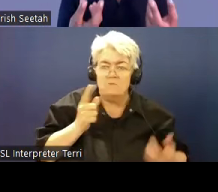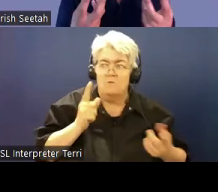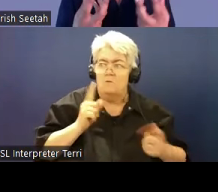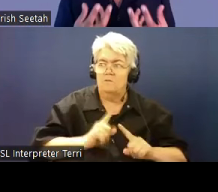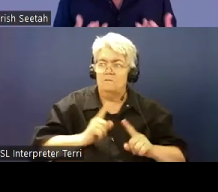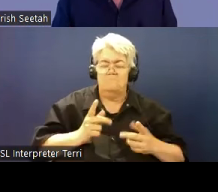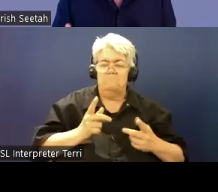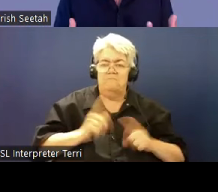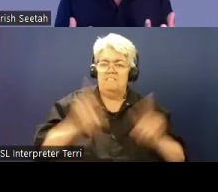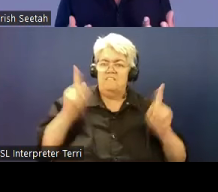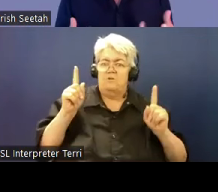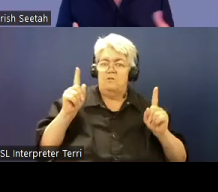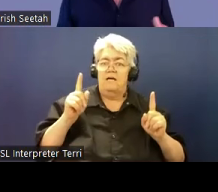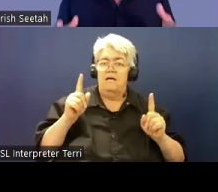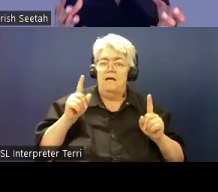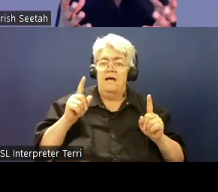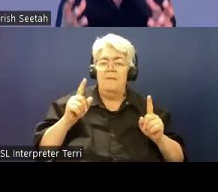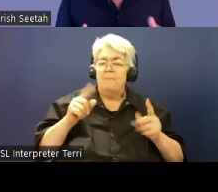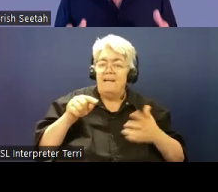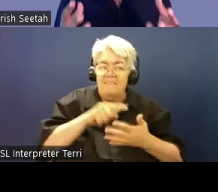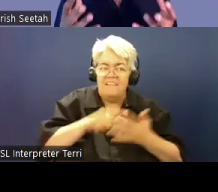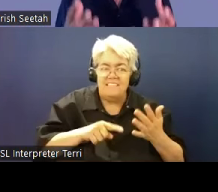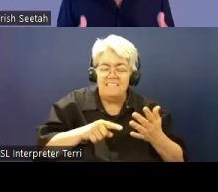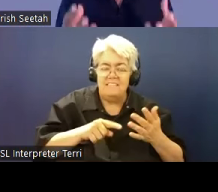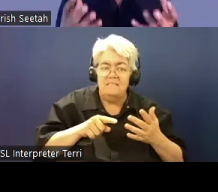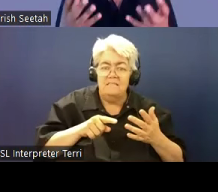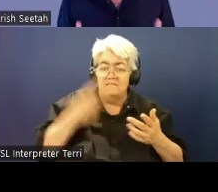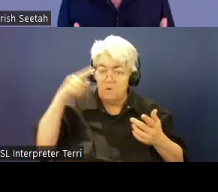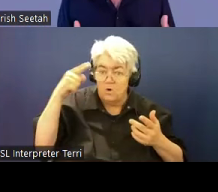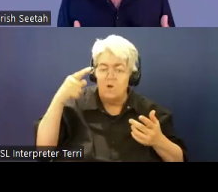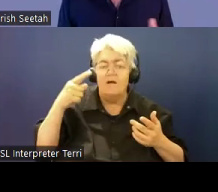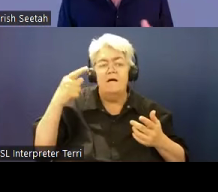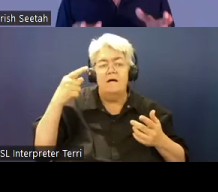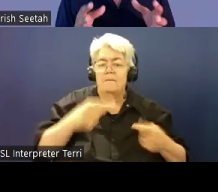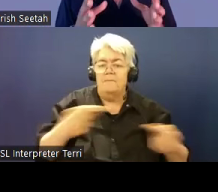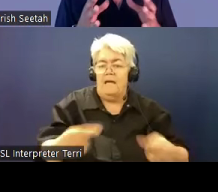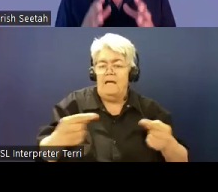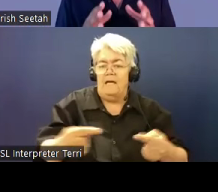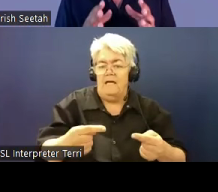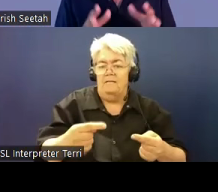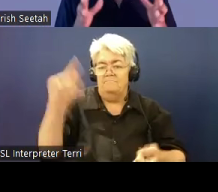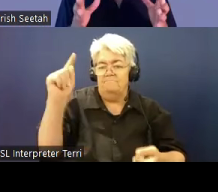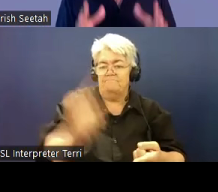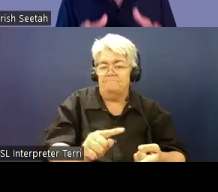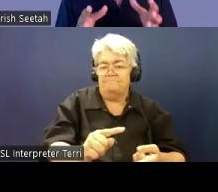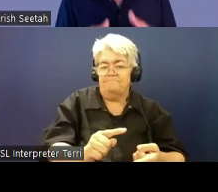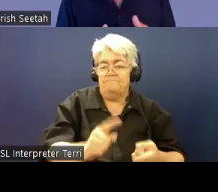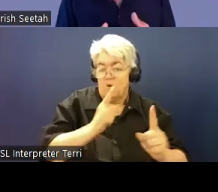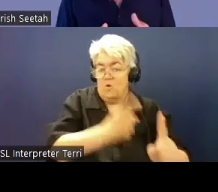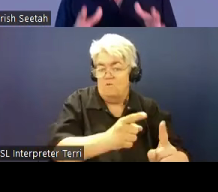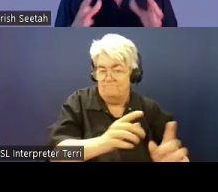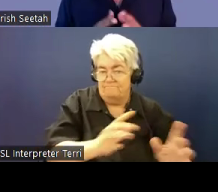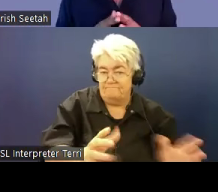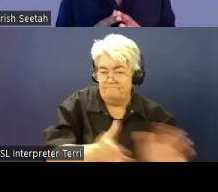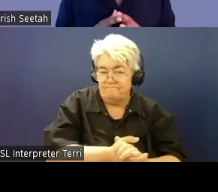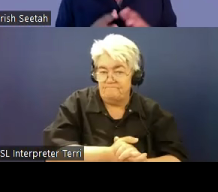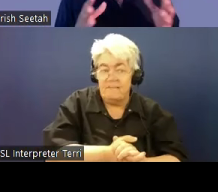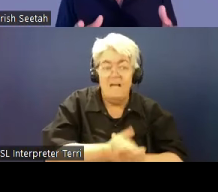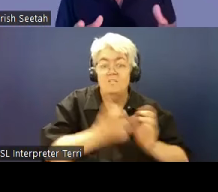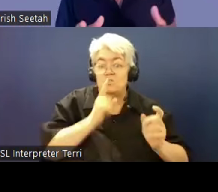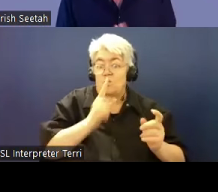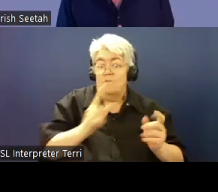And it would seem that all of this was for medicinal practices. So we actually, finally, this is the first time, to